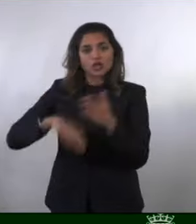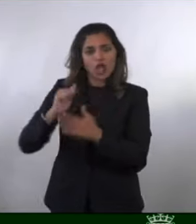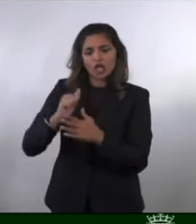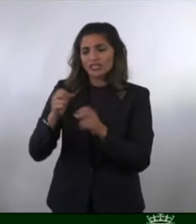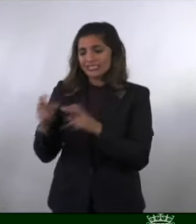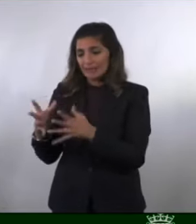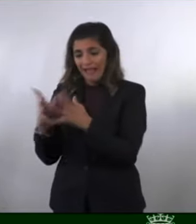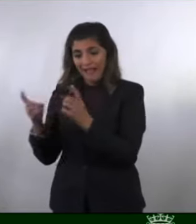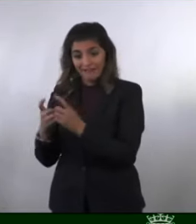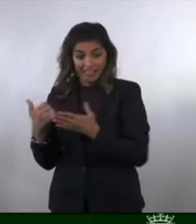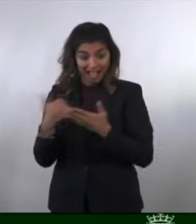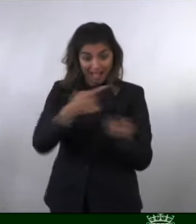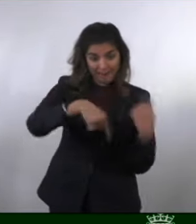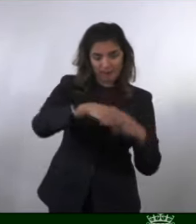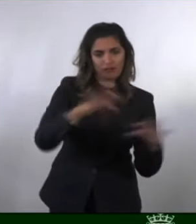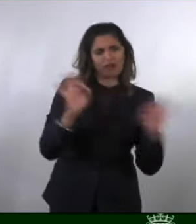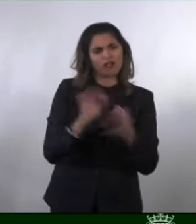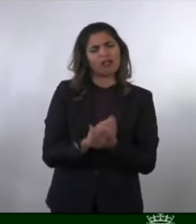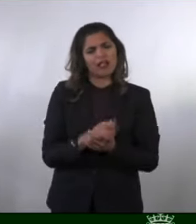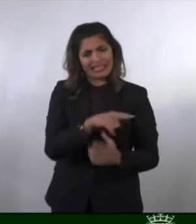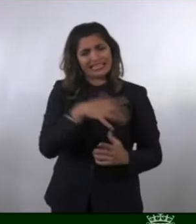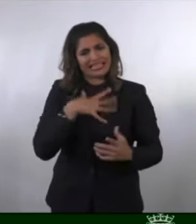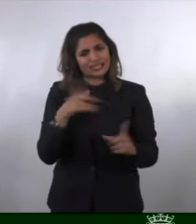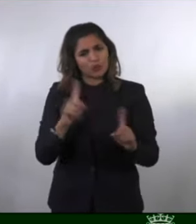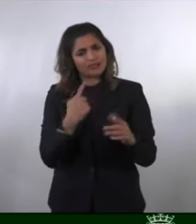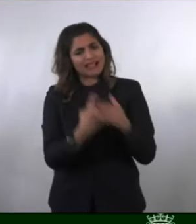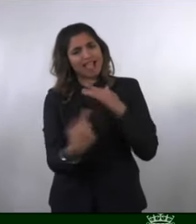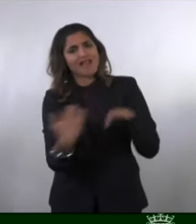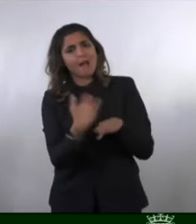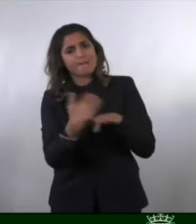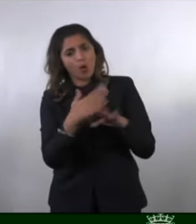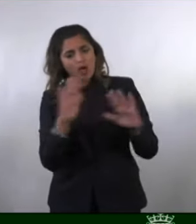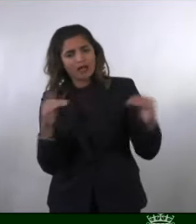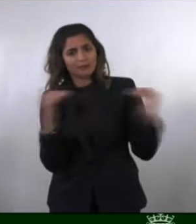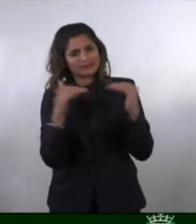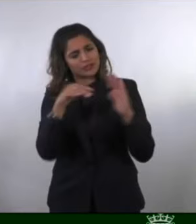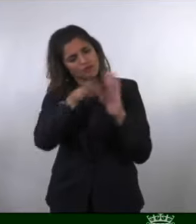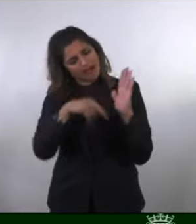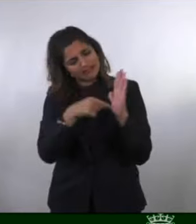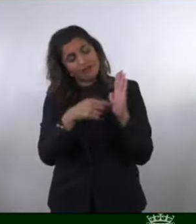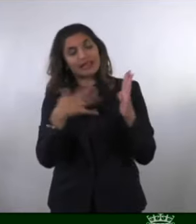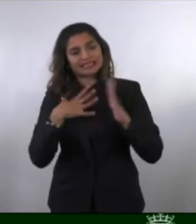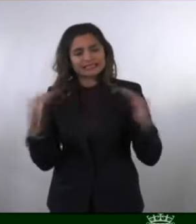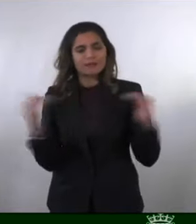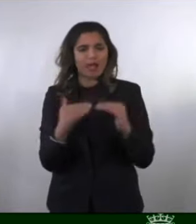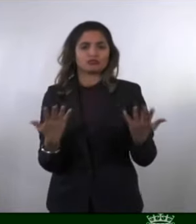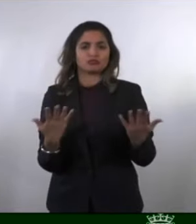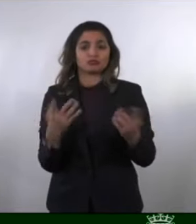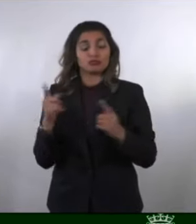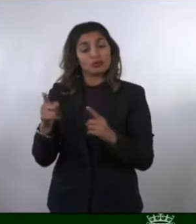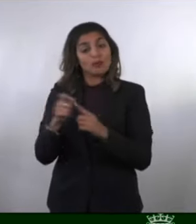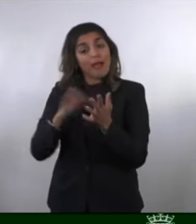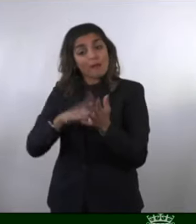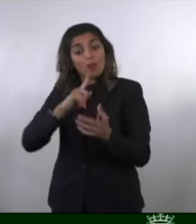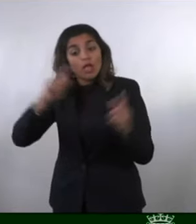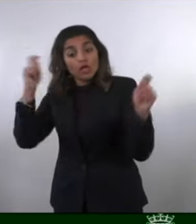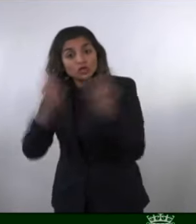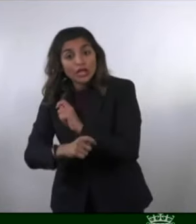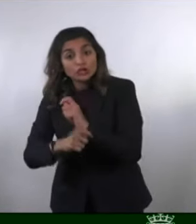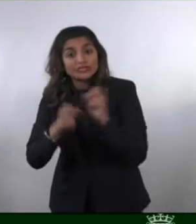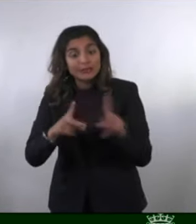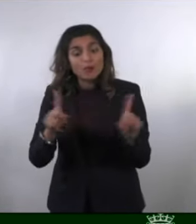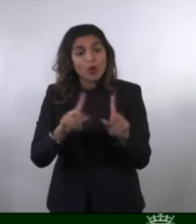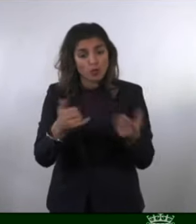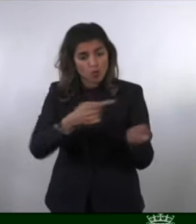is eligibility for the self-employment scheme. So will the Prime Minister bring forward changes to this scheme, or is he hell-bent on starving